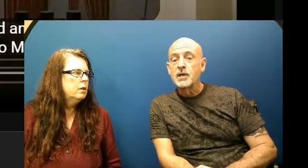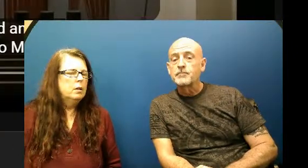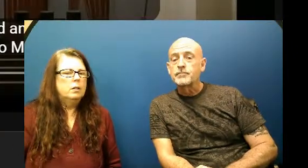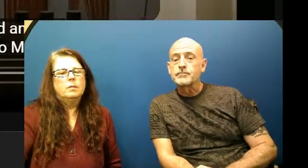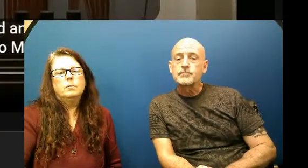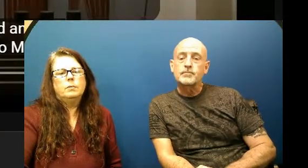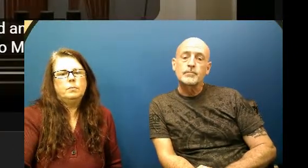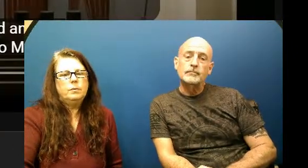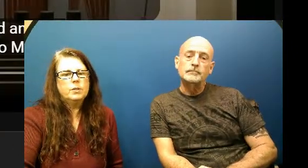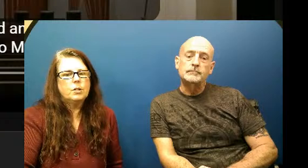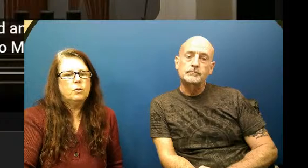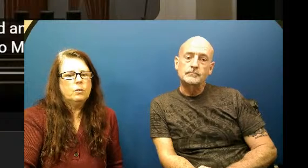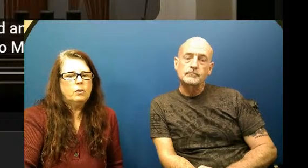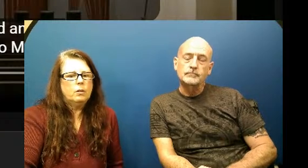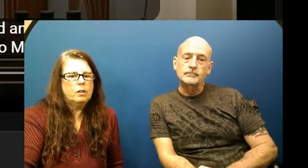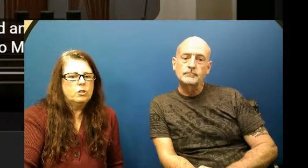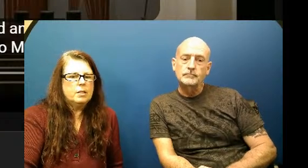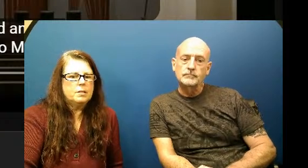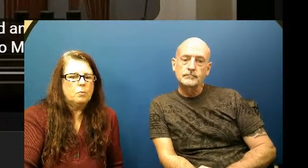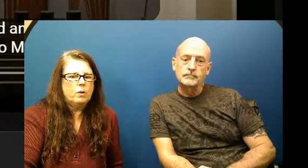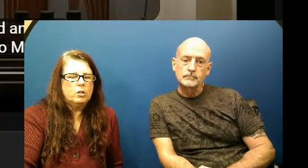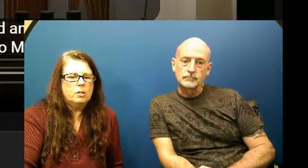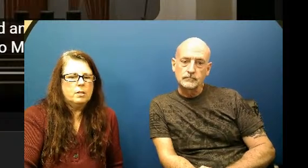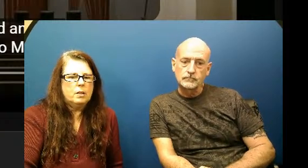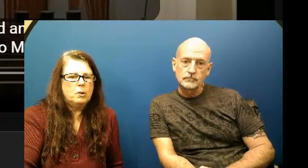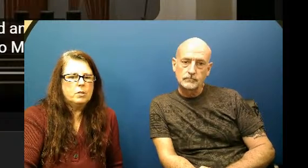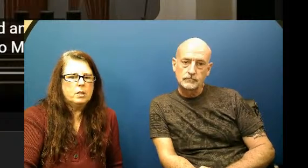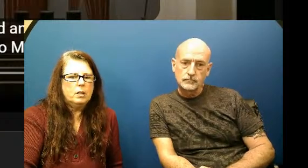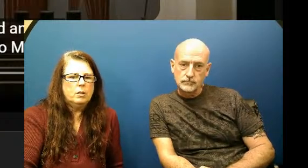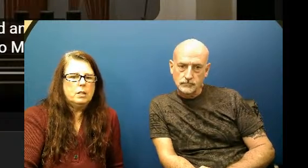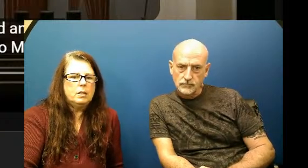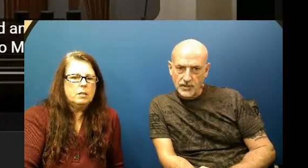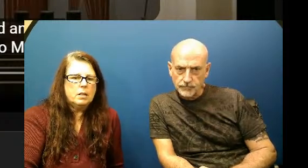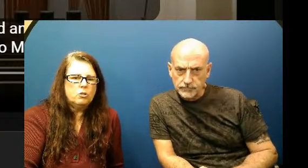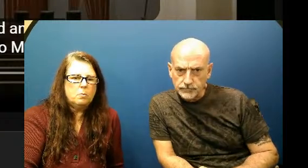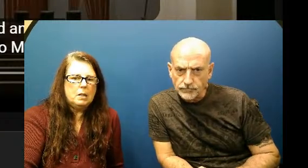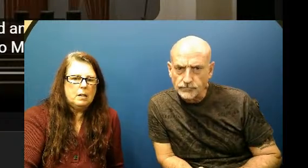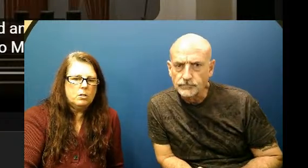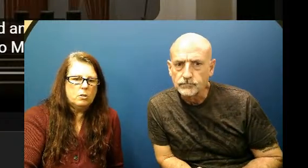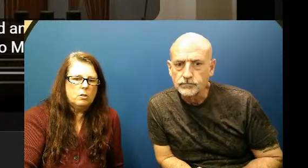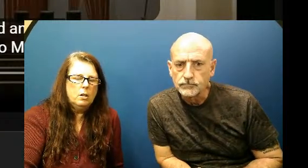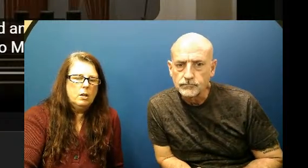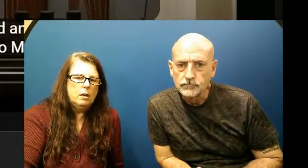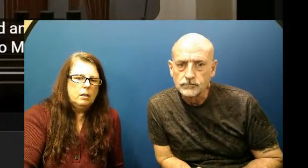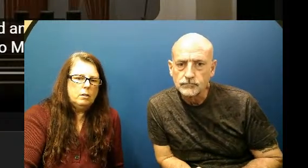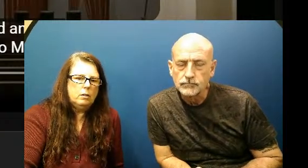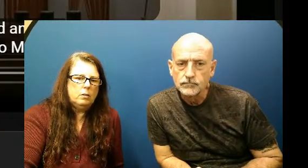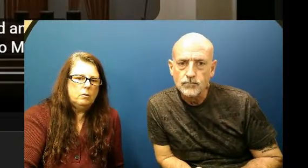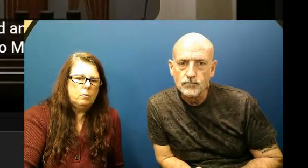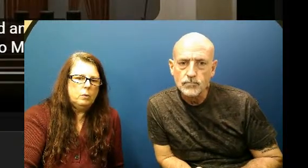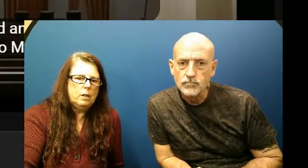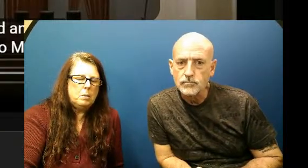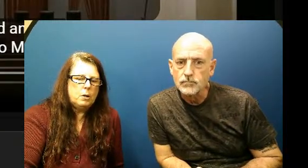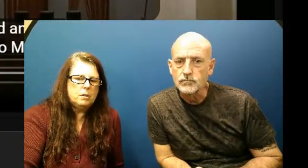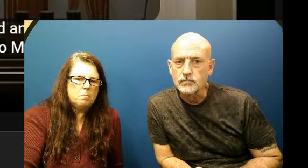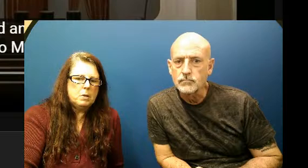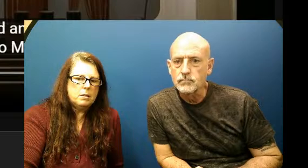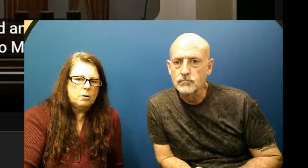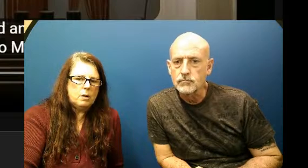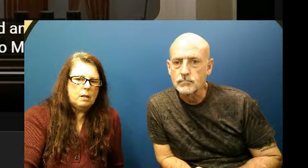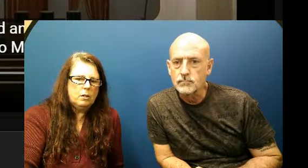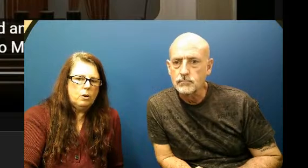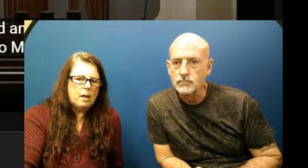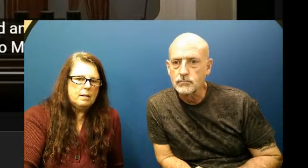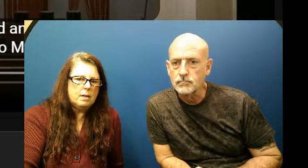places. So Launch has some questions that he posed in here, and he thinks they should be answered when they pose them